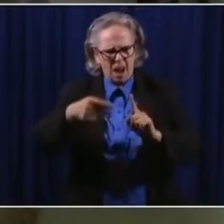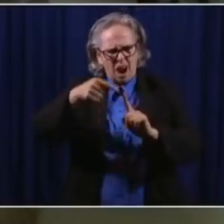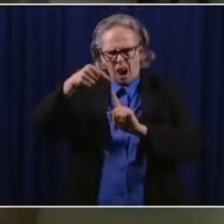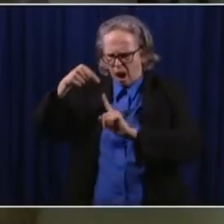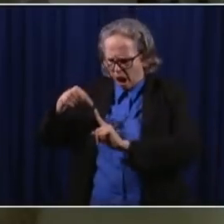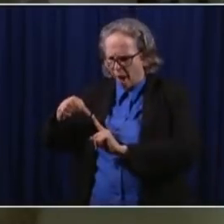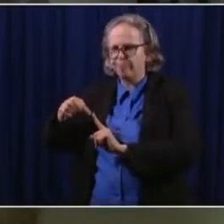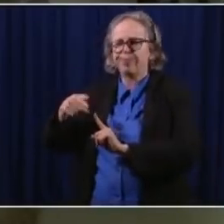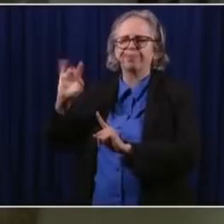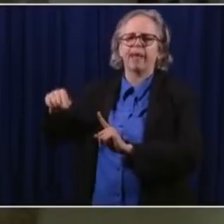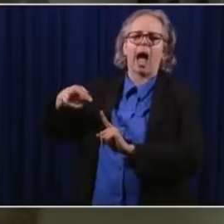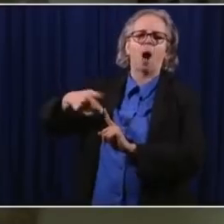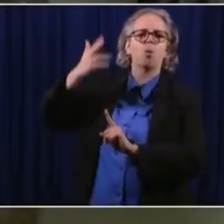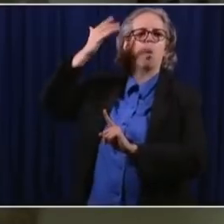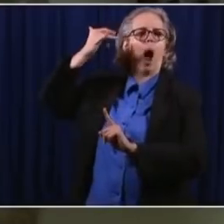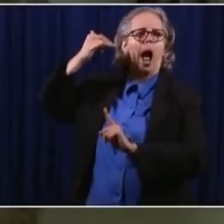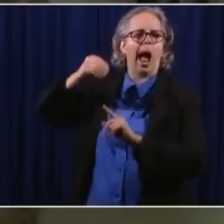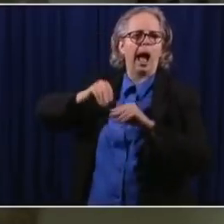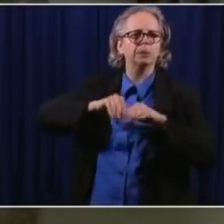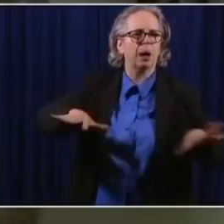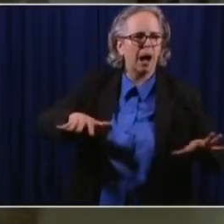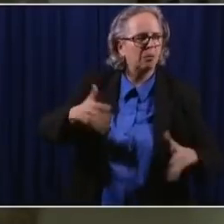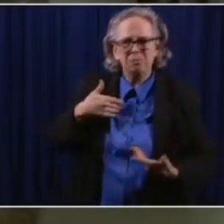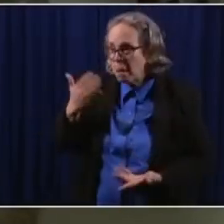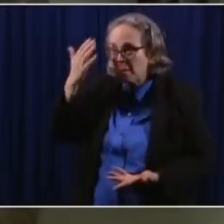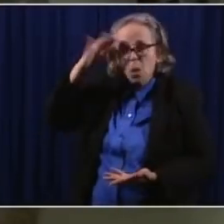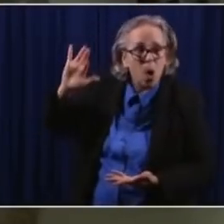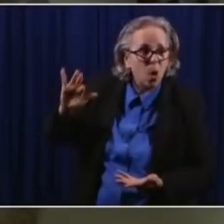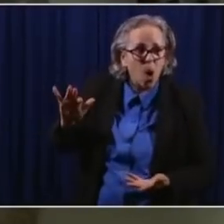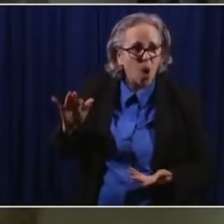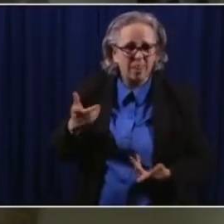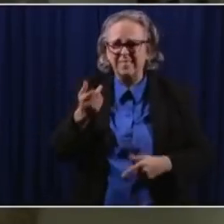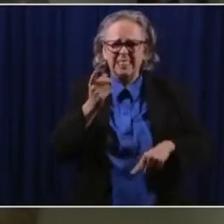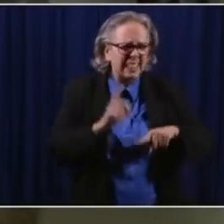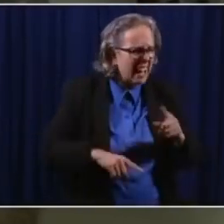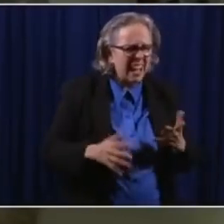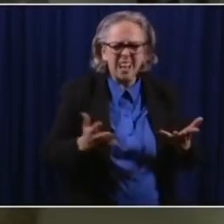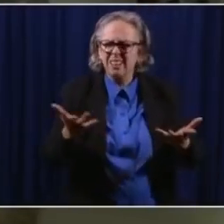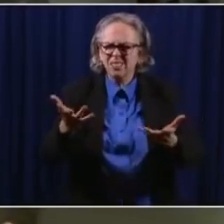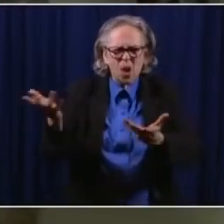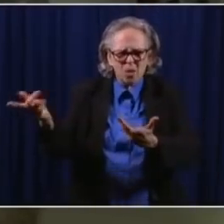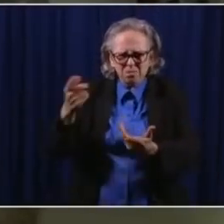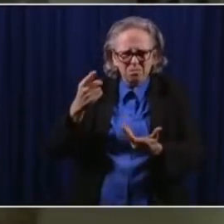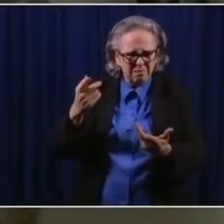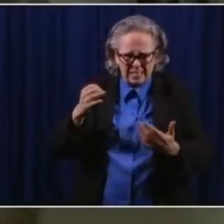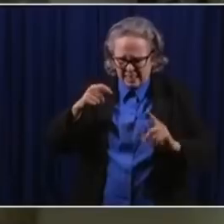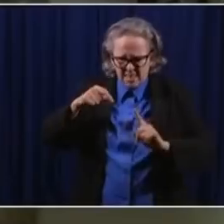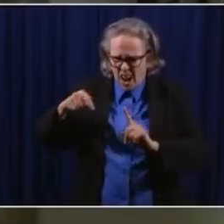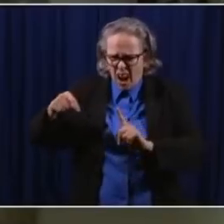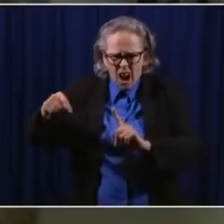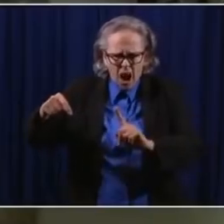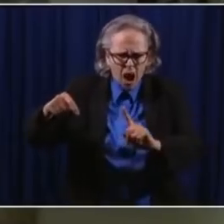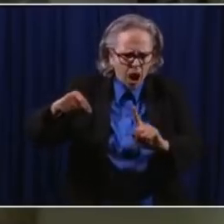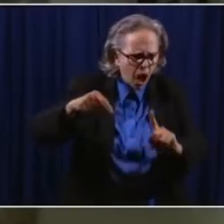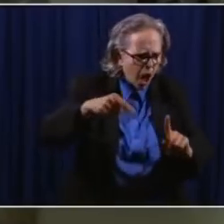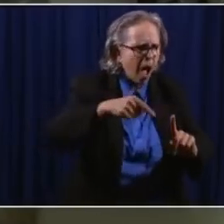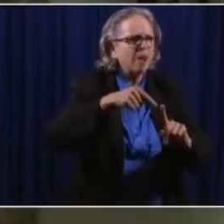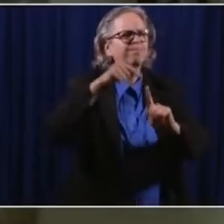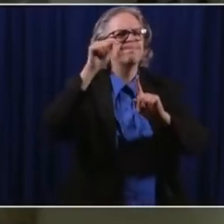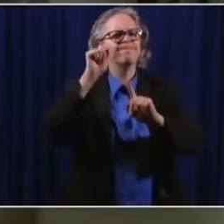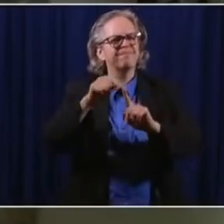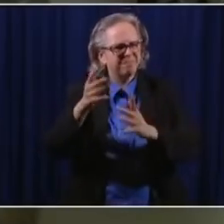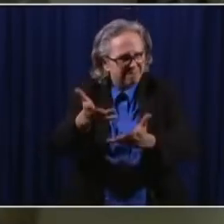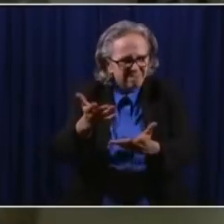it's out in the community and you just can't really figure out. But are you seeing, when you do trace it back, what are you seeing? Yeah,